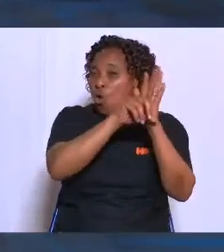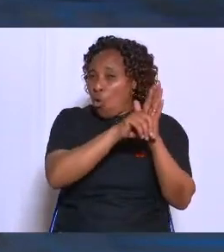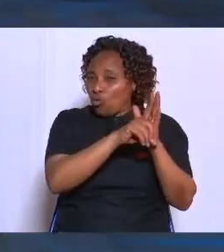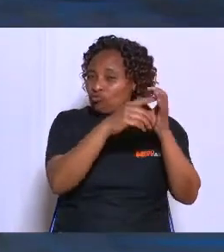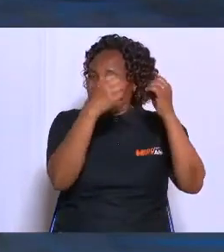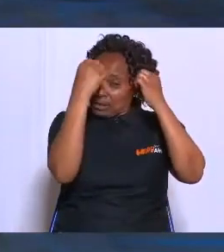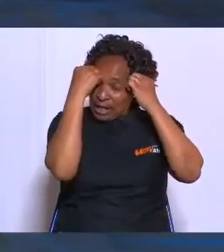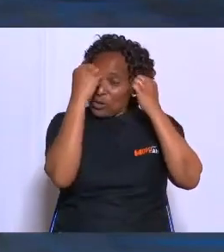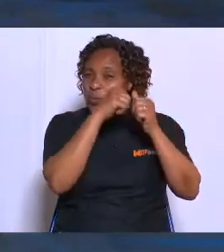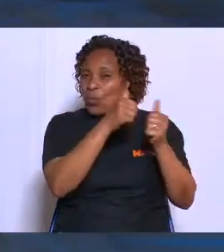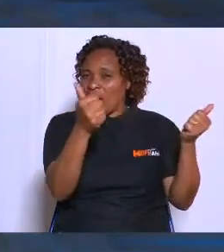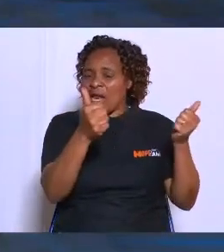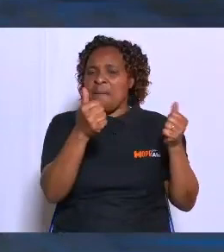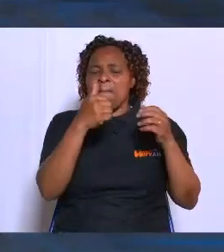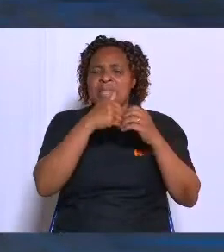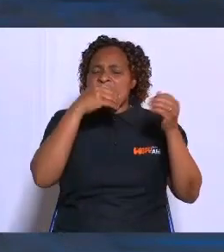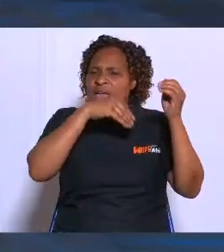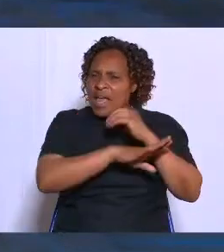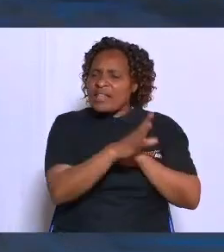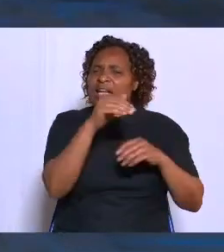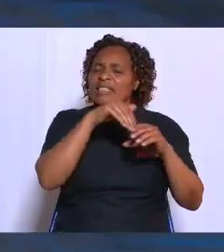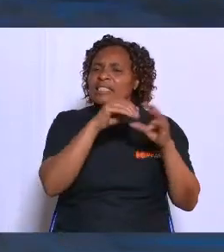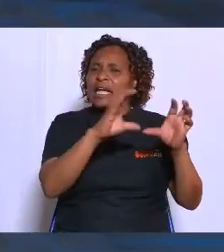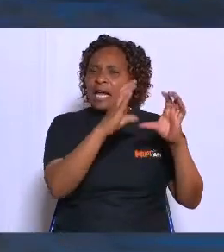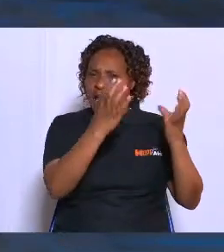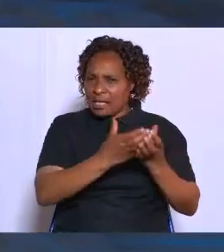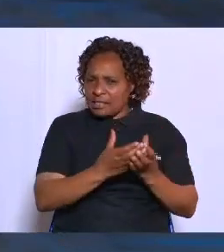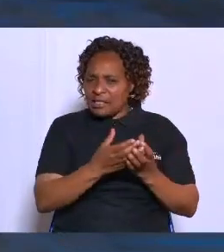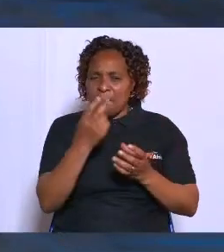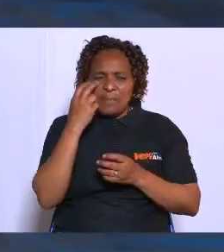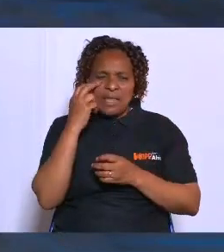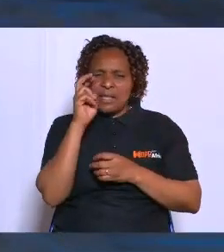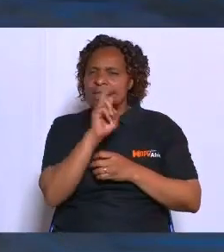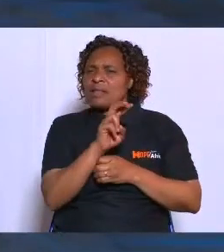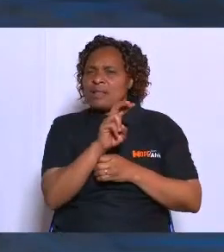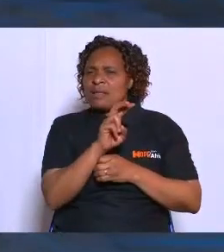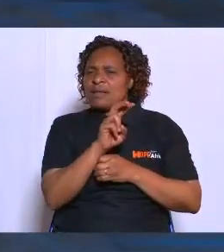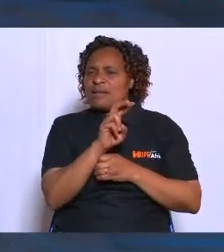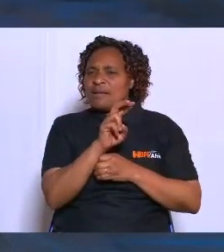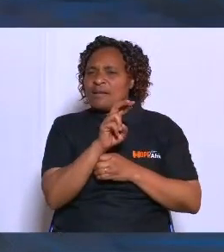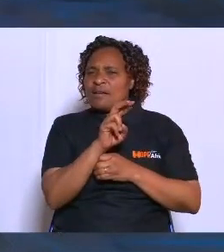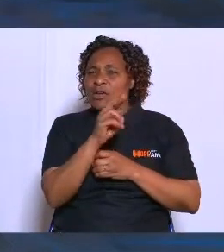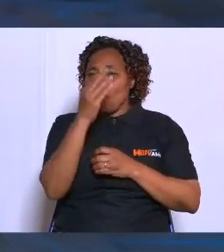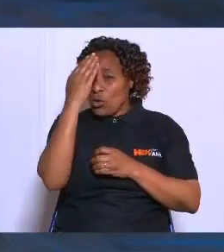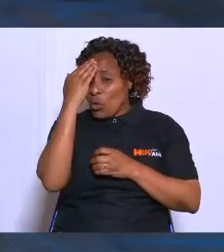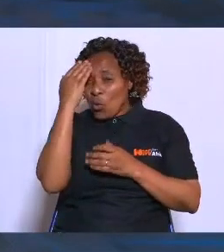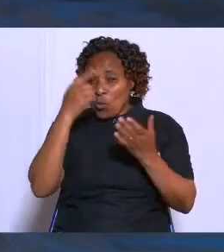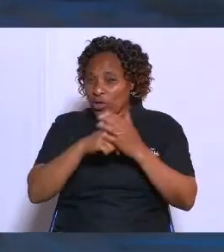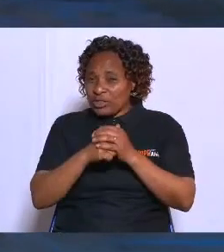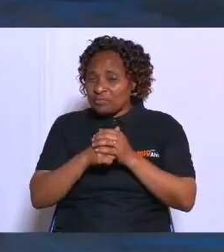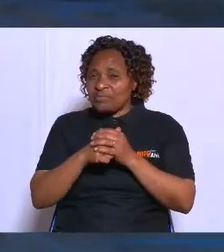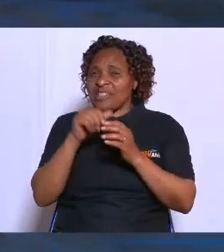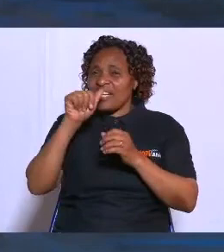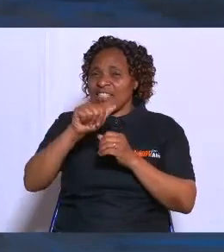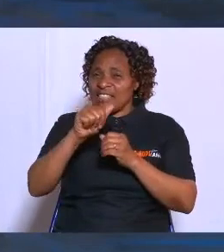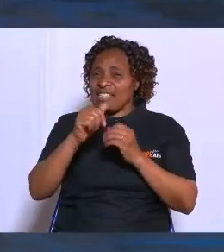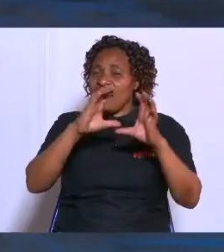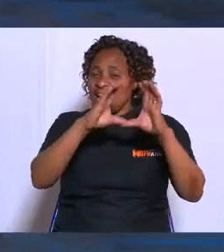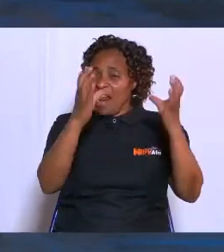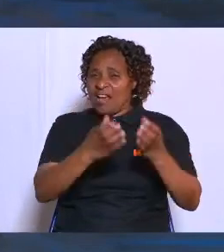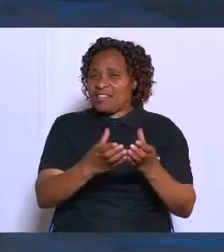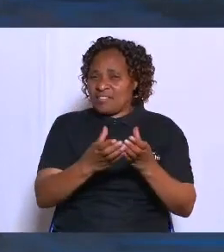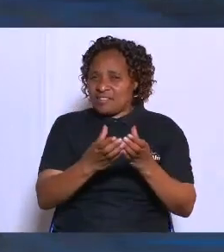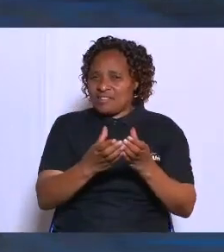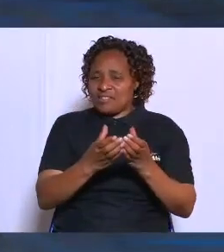so as I went to my catechism I looked and I read there you know the catechism is designing questions and answers